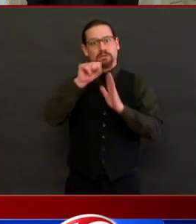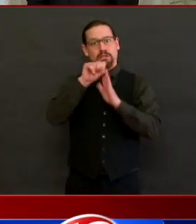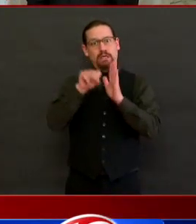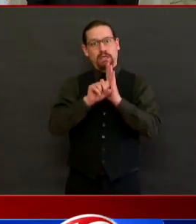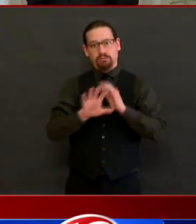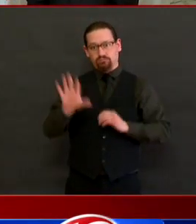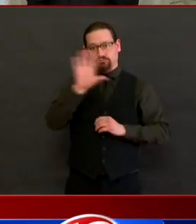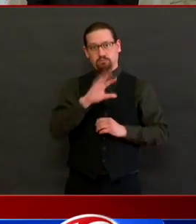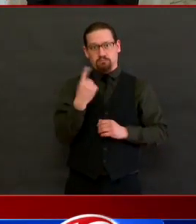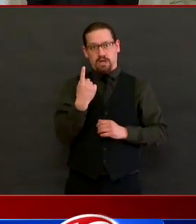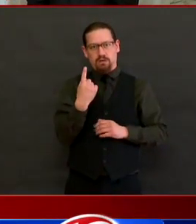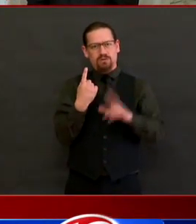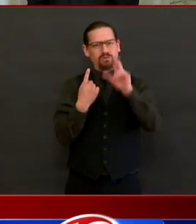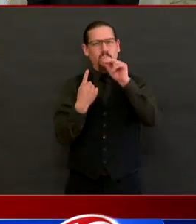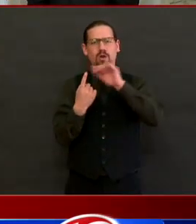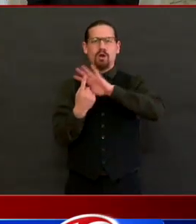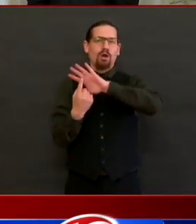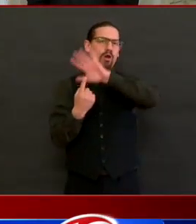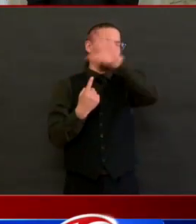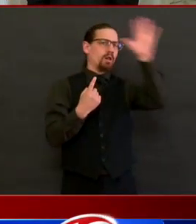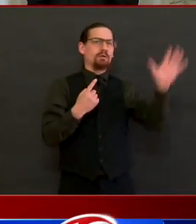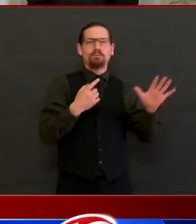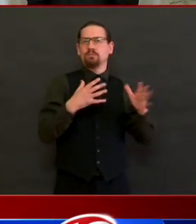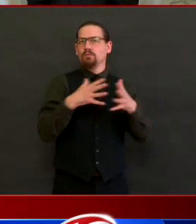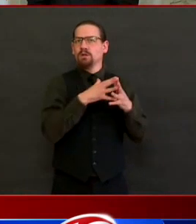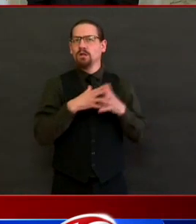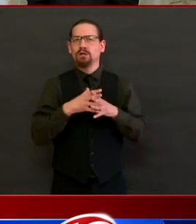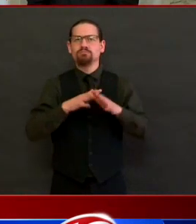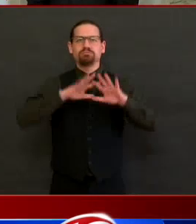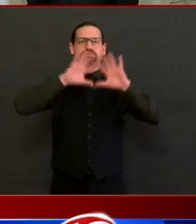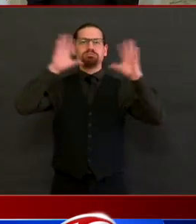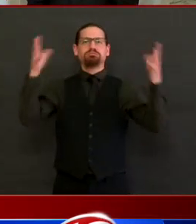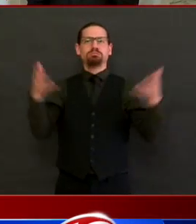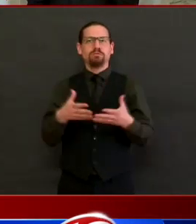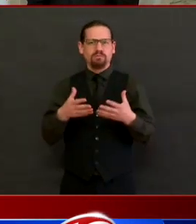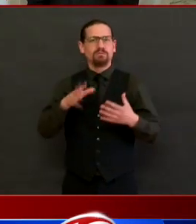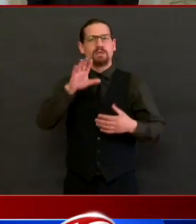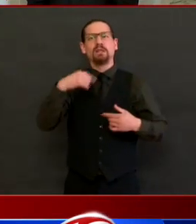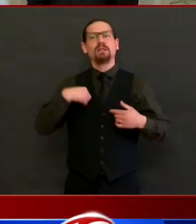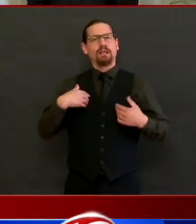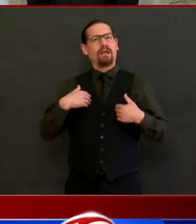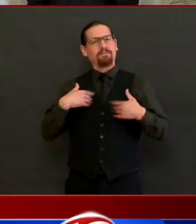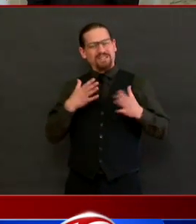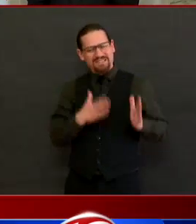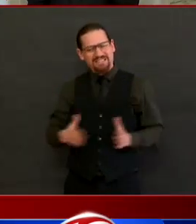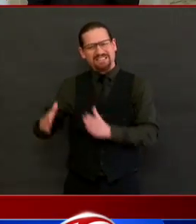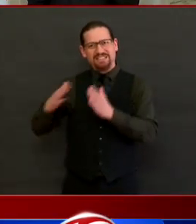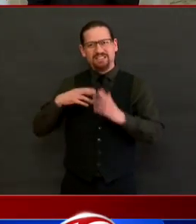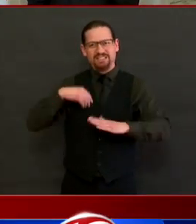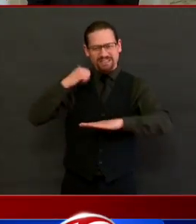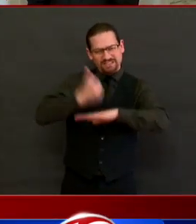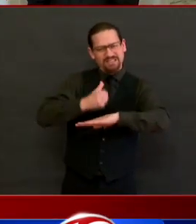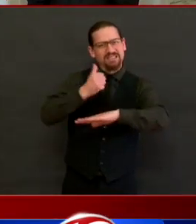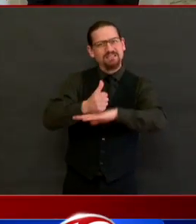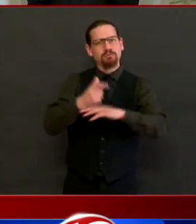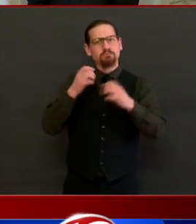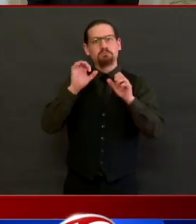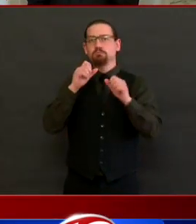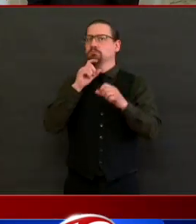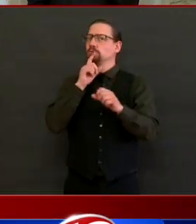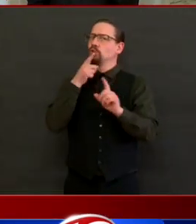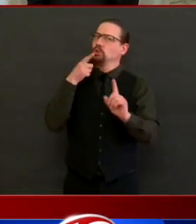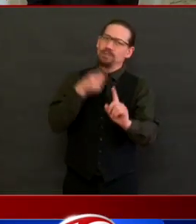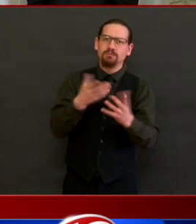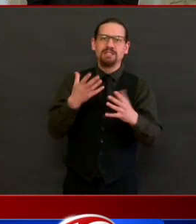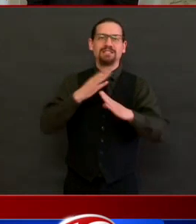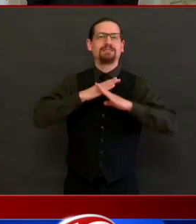of interventions in place and in the works to continue to focus on preventing transmission in